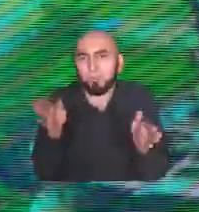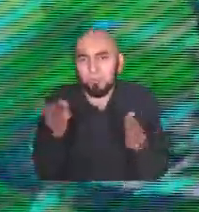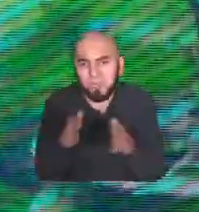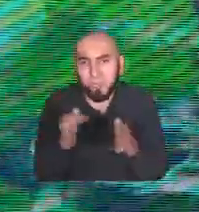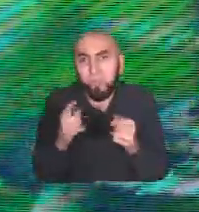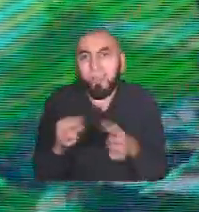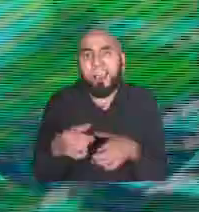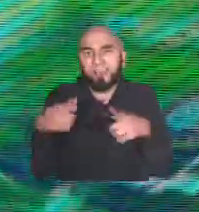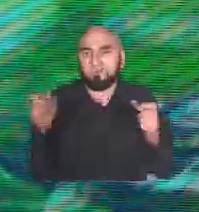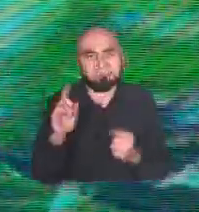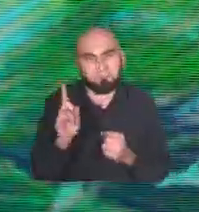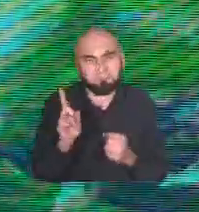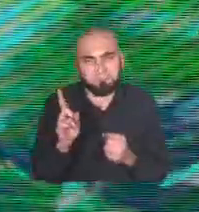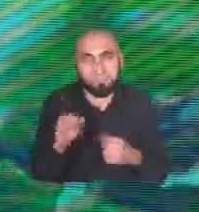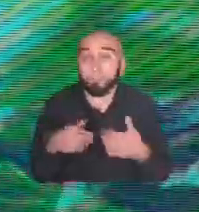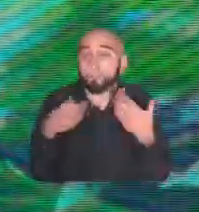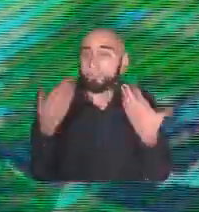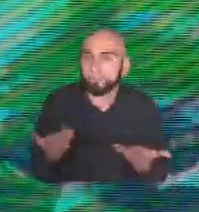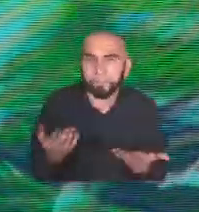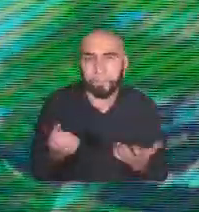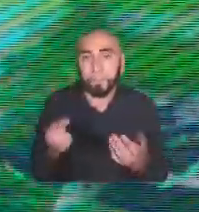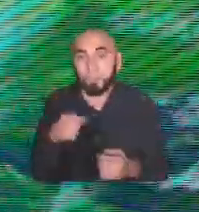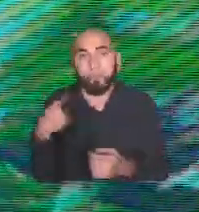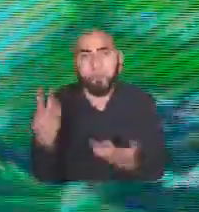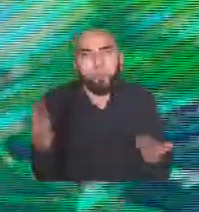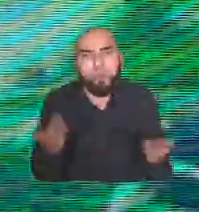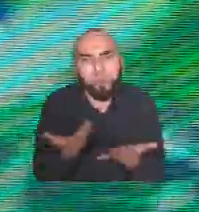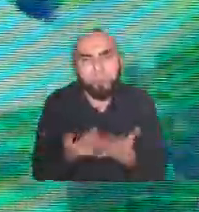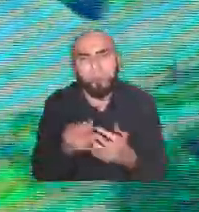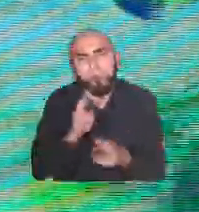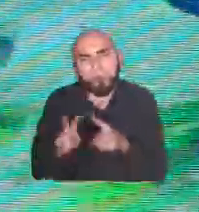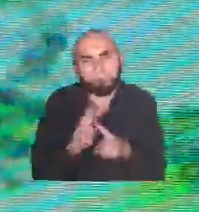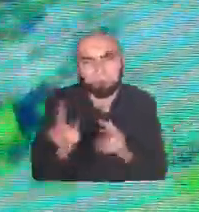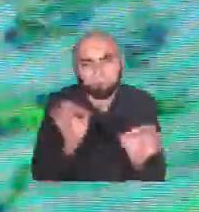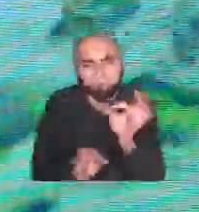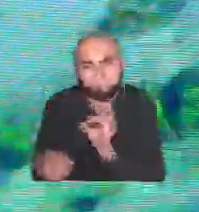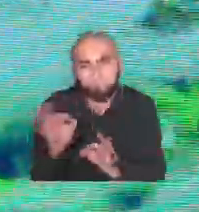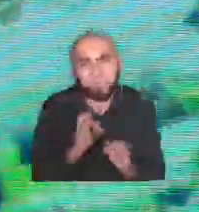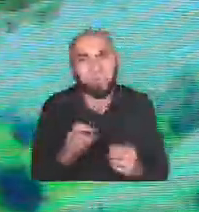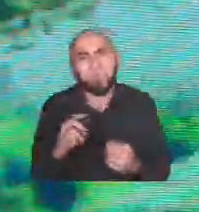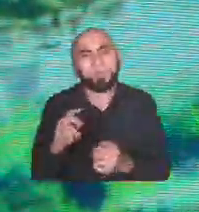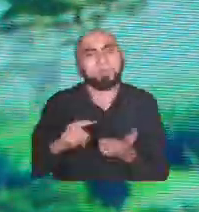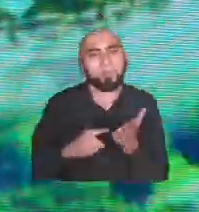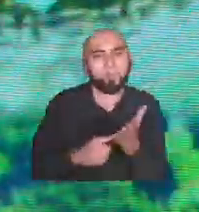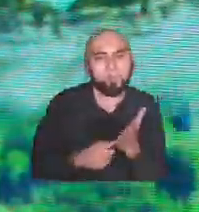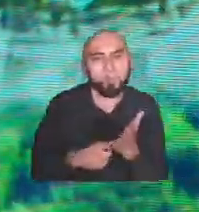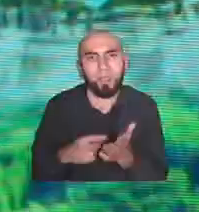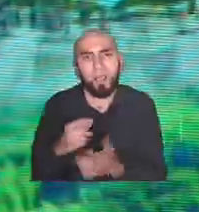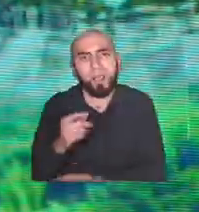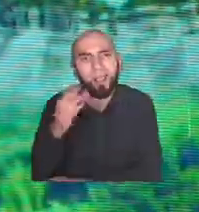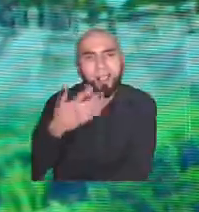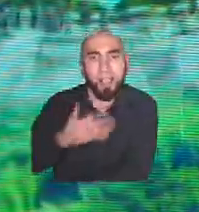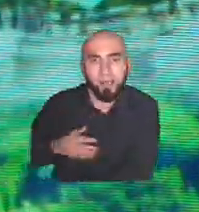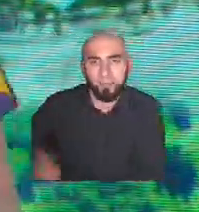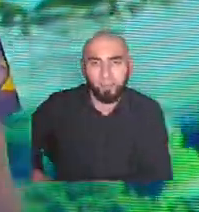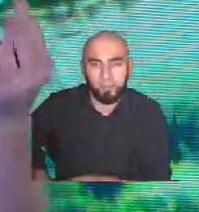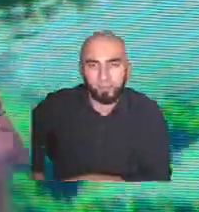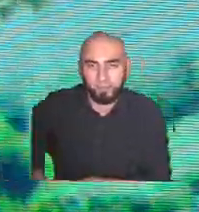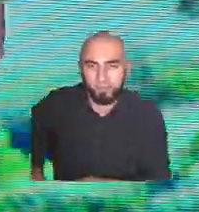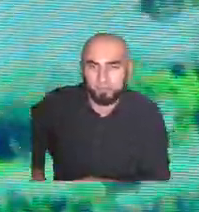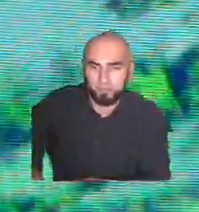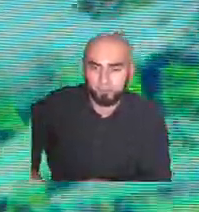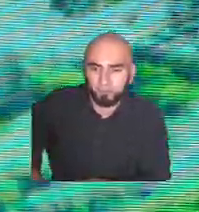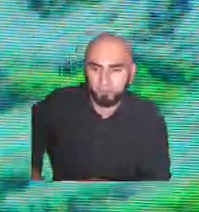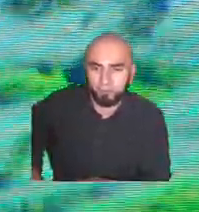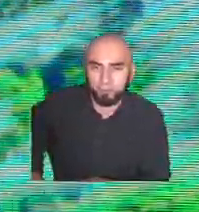So, how do we design calm technology? Because I can talk about the philosophy of what we should do, but it means nothing if we don't go back in